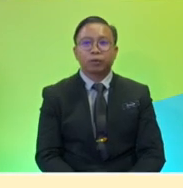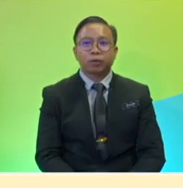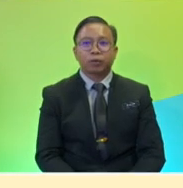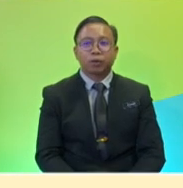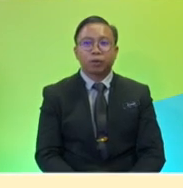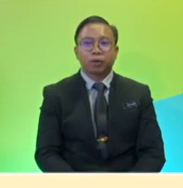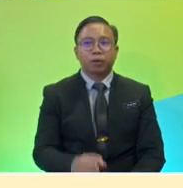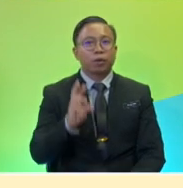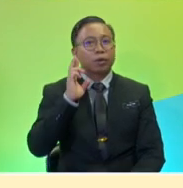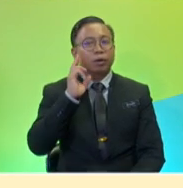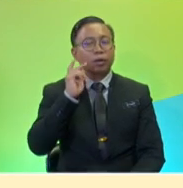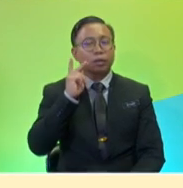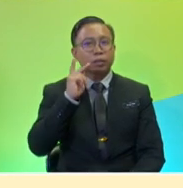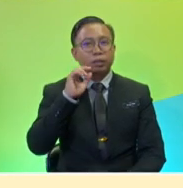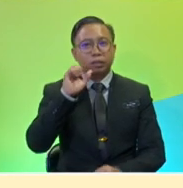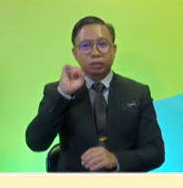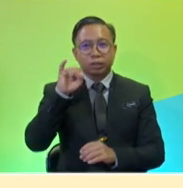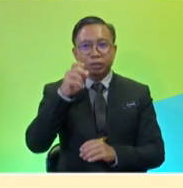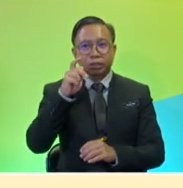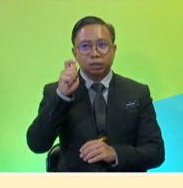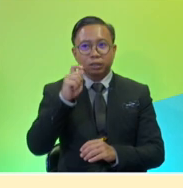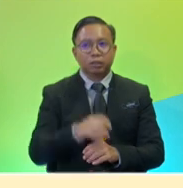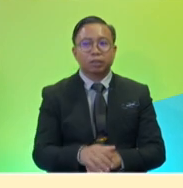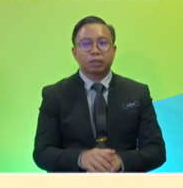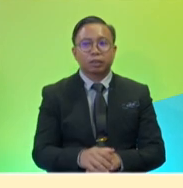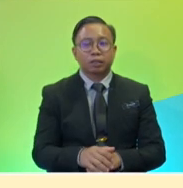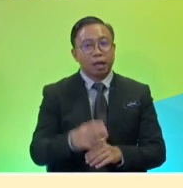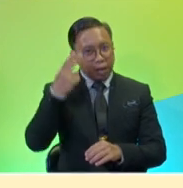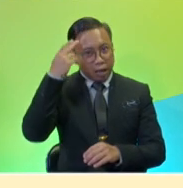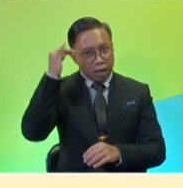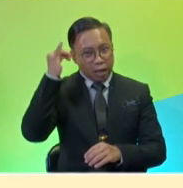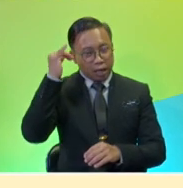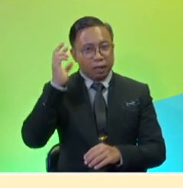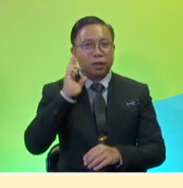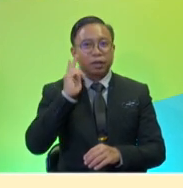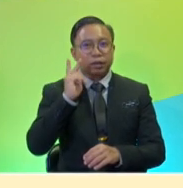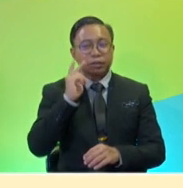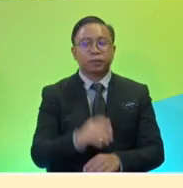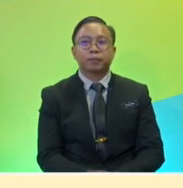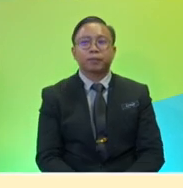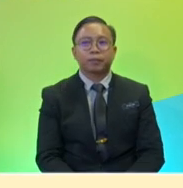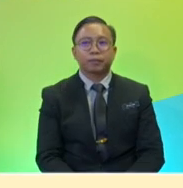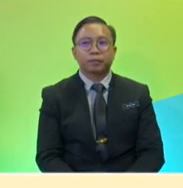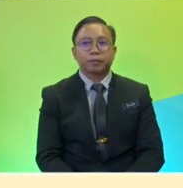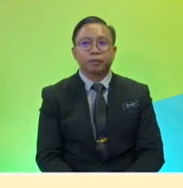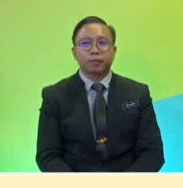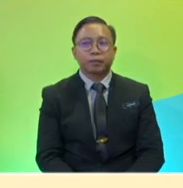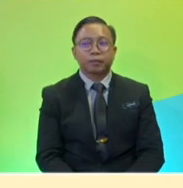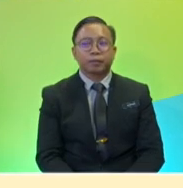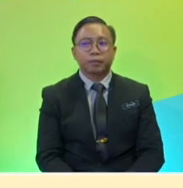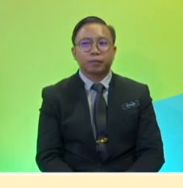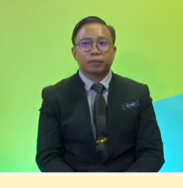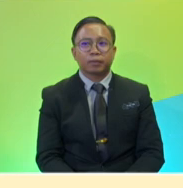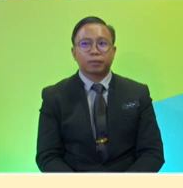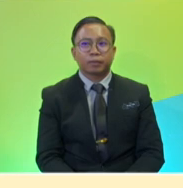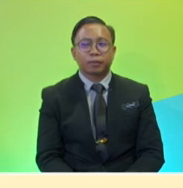from SJKT Segambut. Hi, Raksha. Okay. Hi, Raksha. So, is everybody... Hi, teacher.